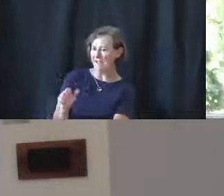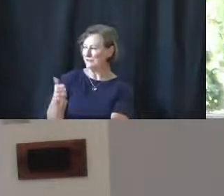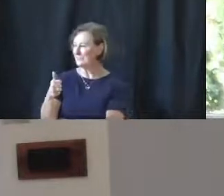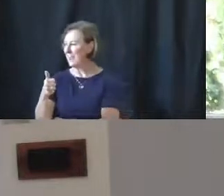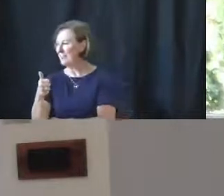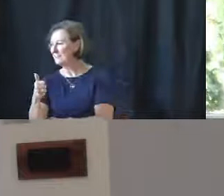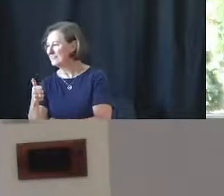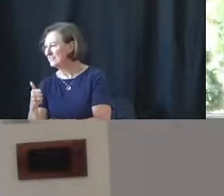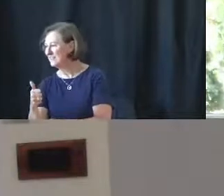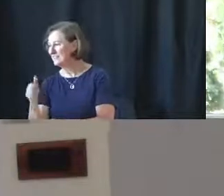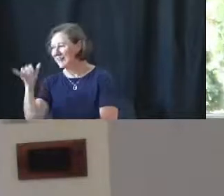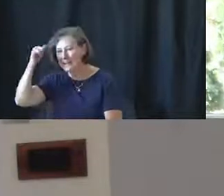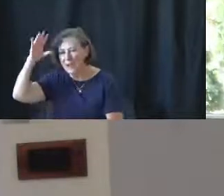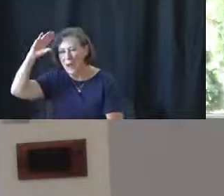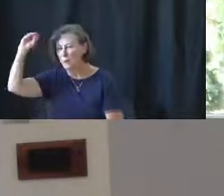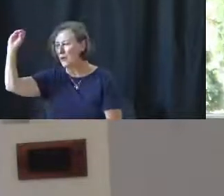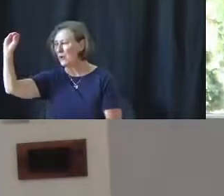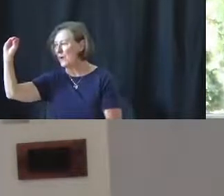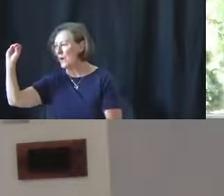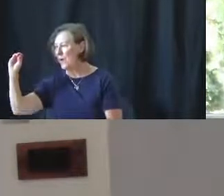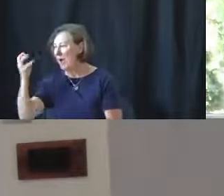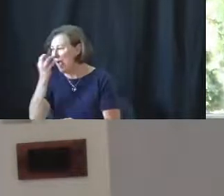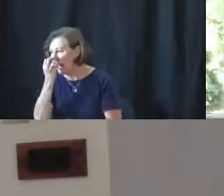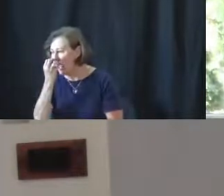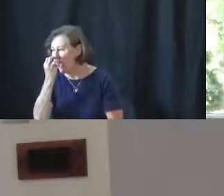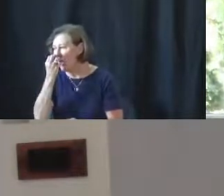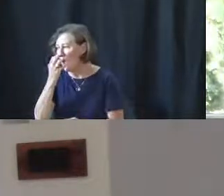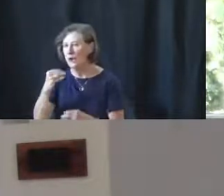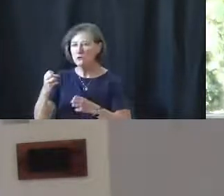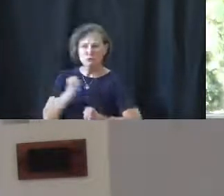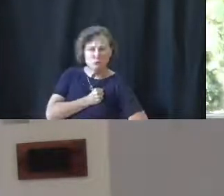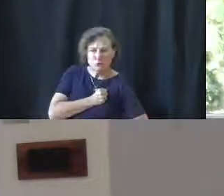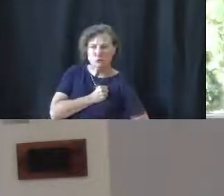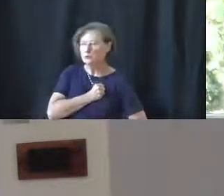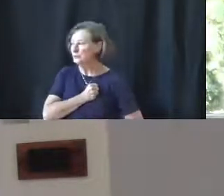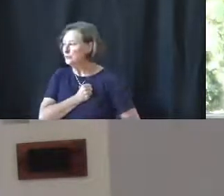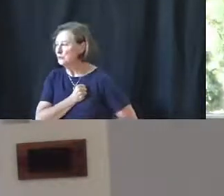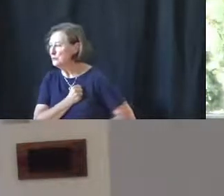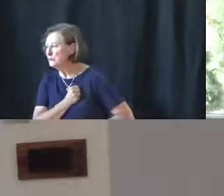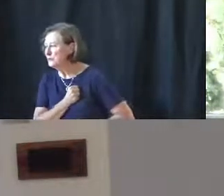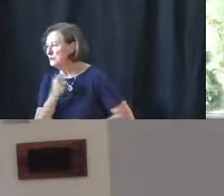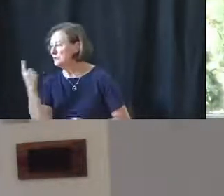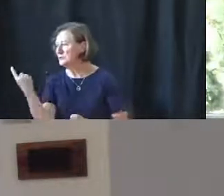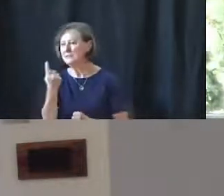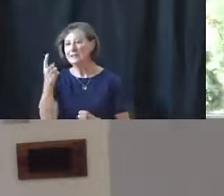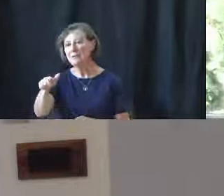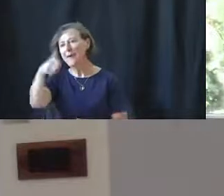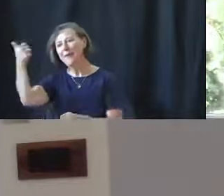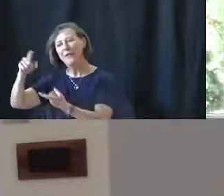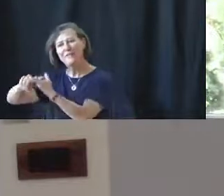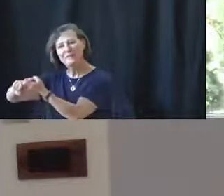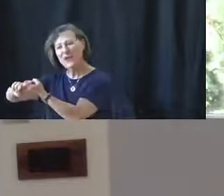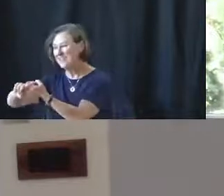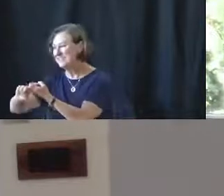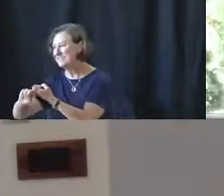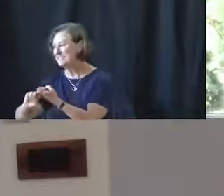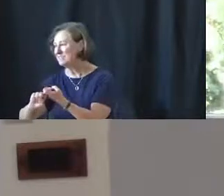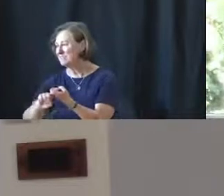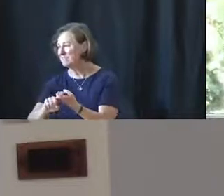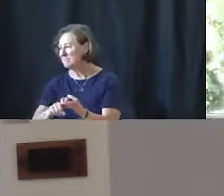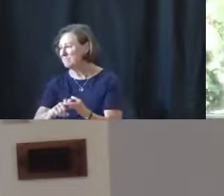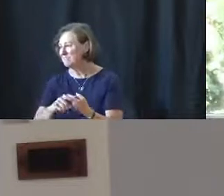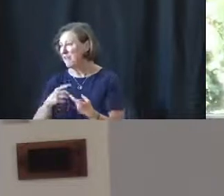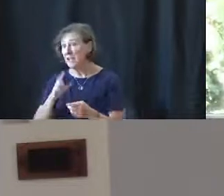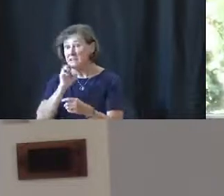10. Cowboys, clowns, and men of war, and someone else's friend. But